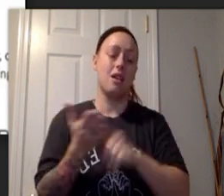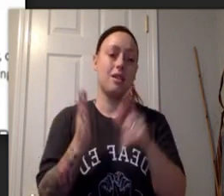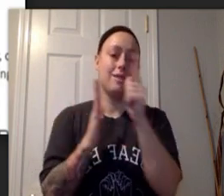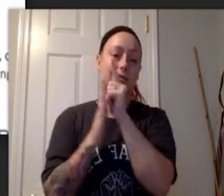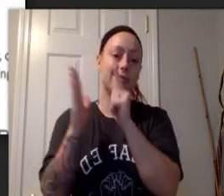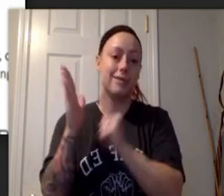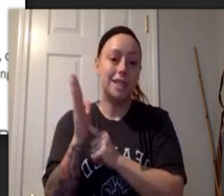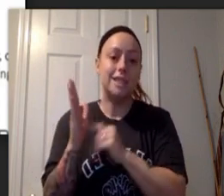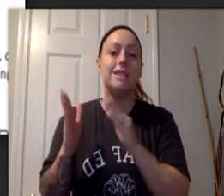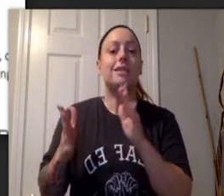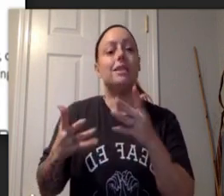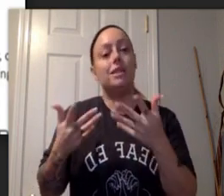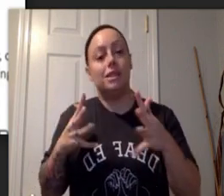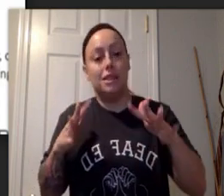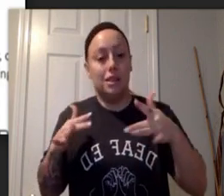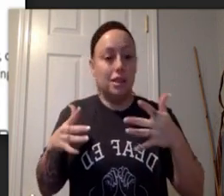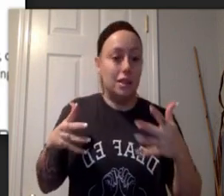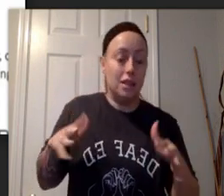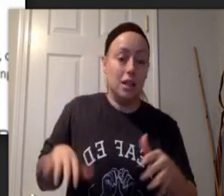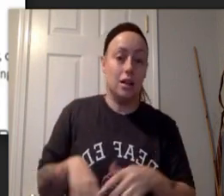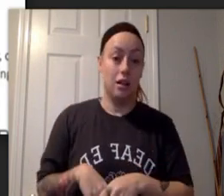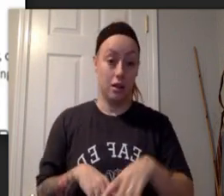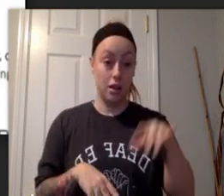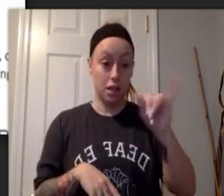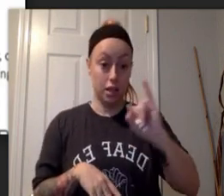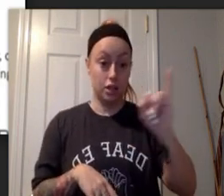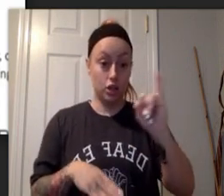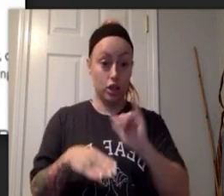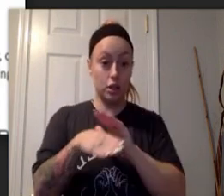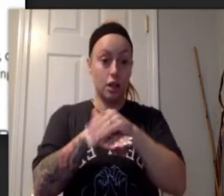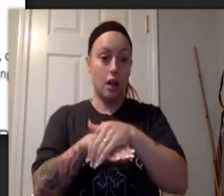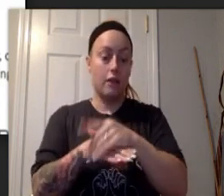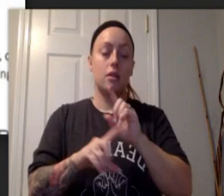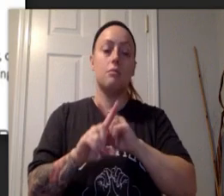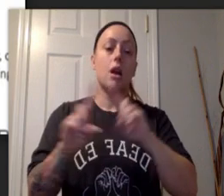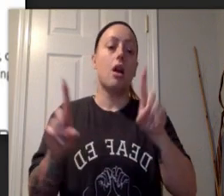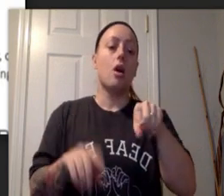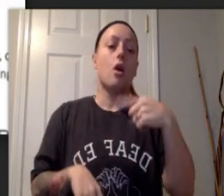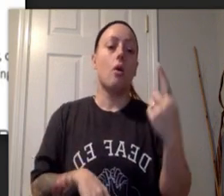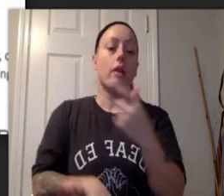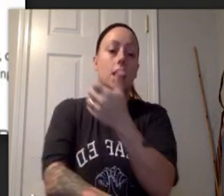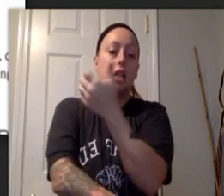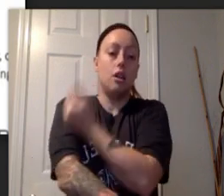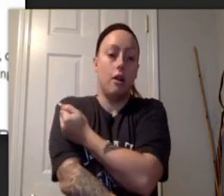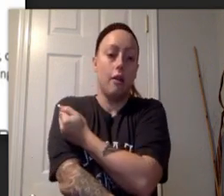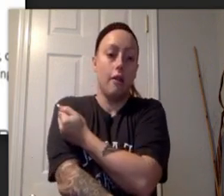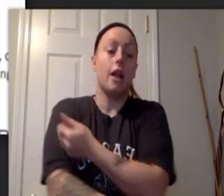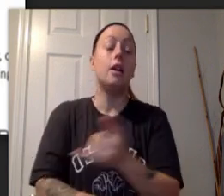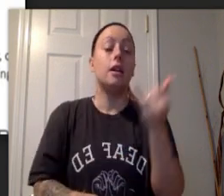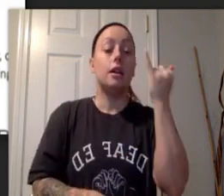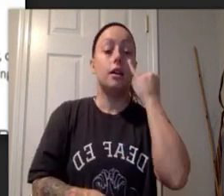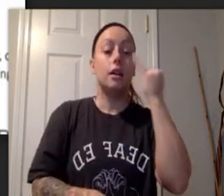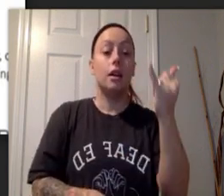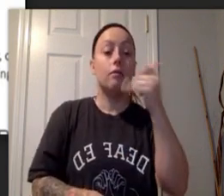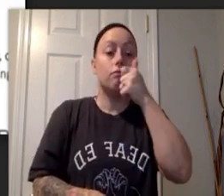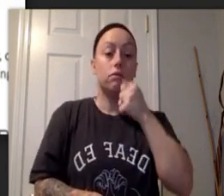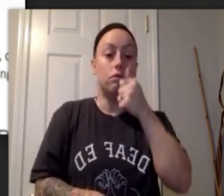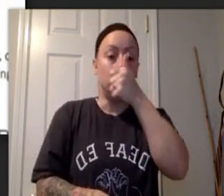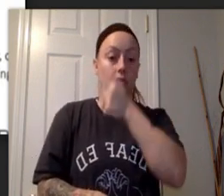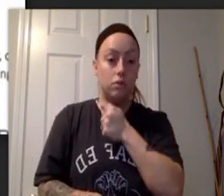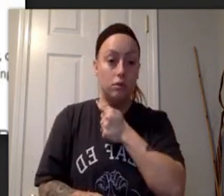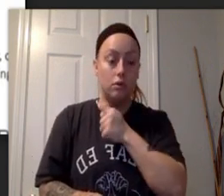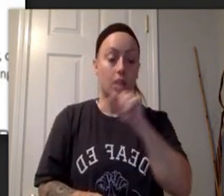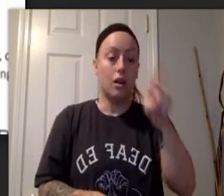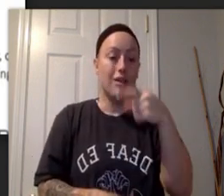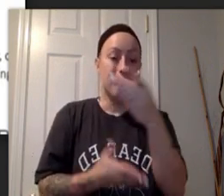there. Insurance does cover naloxone, but it's only the injectable I've heard, or even if it does cover the Narcan or the nasal sprays, it